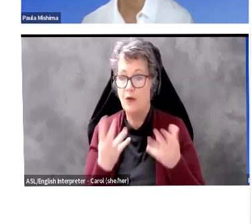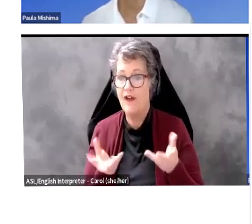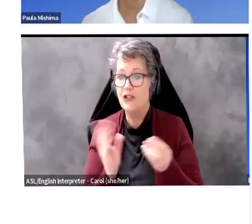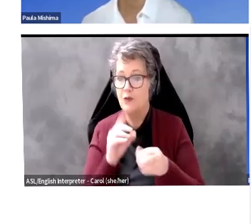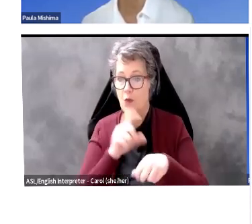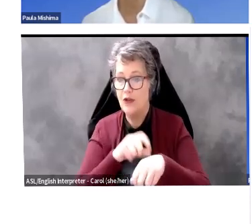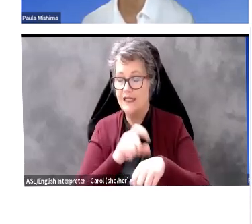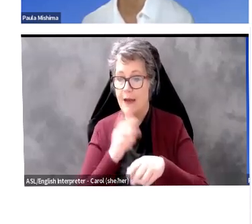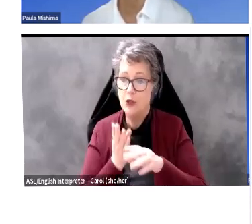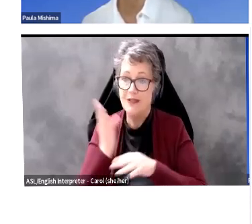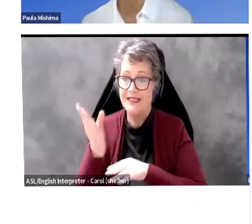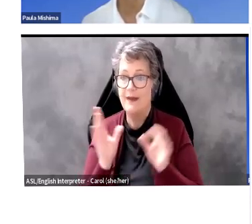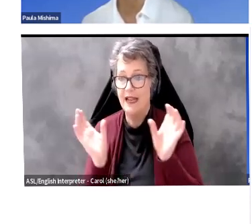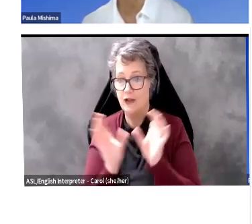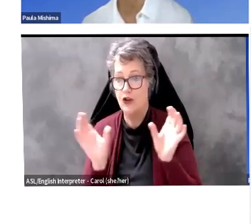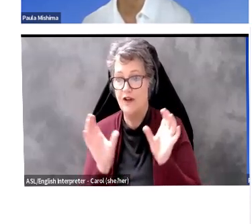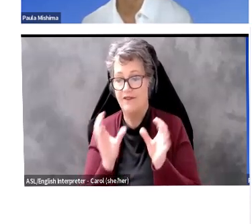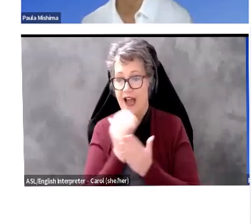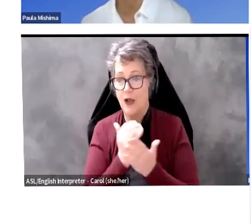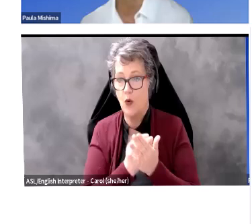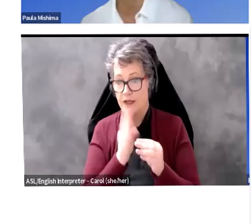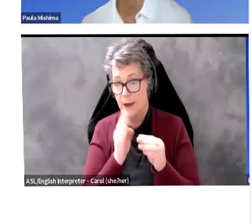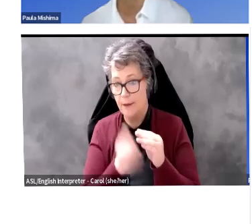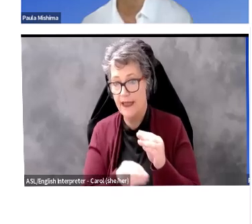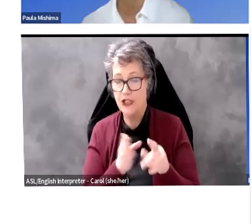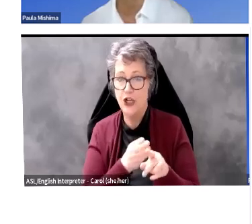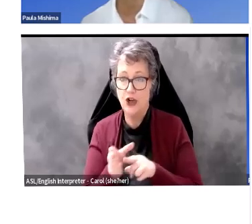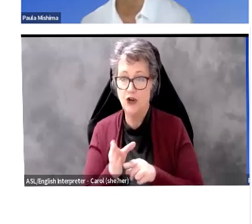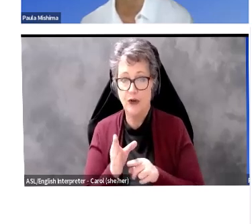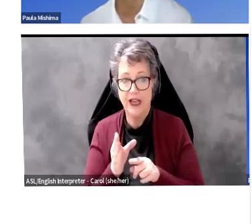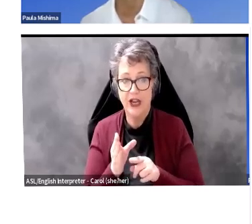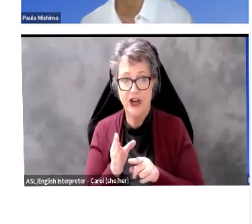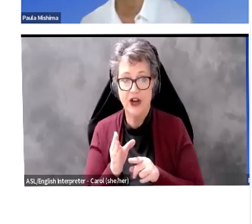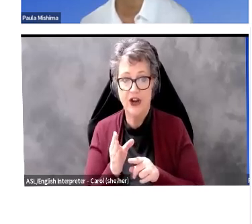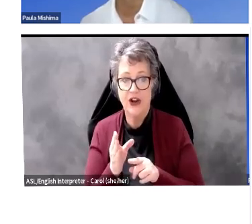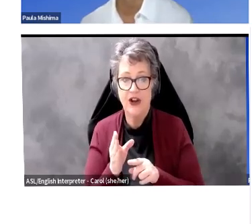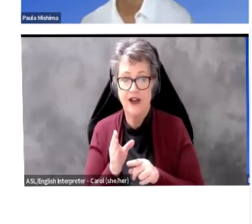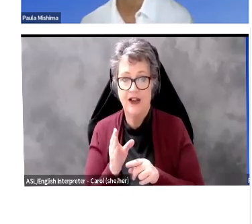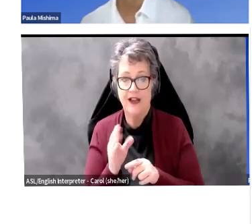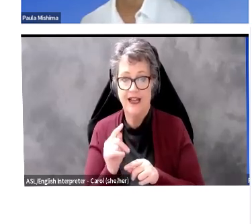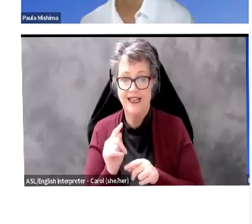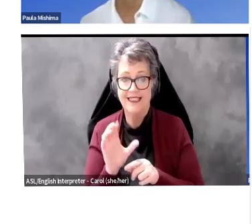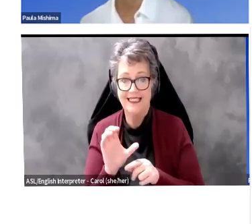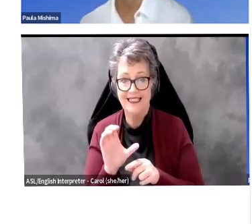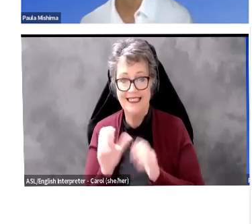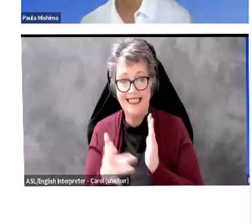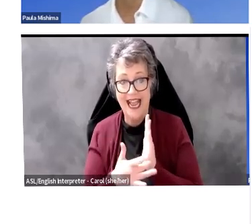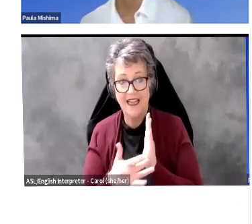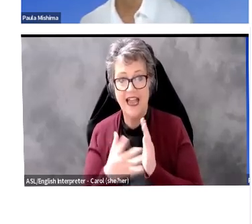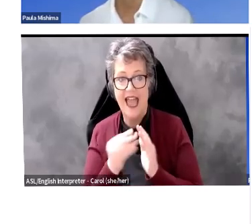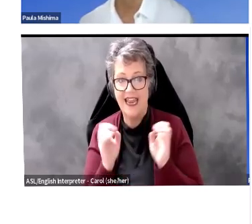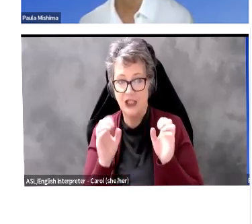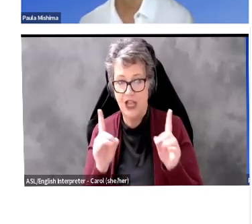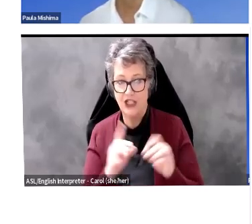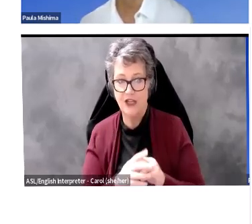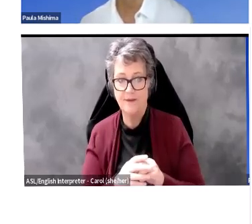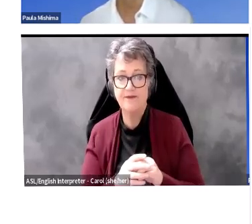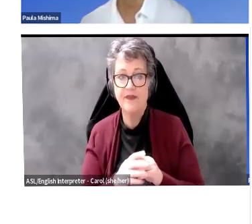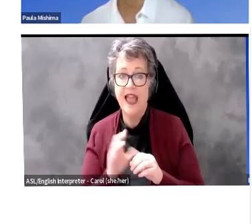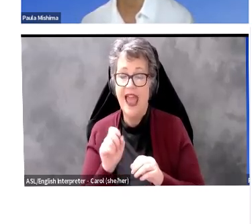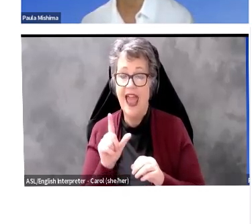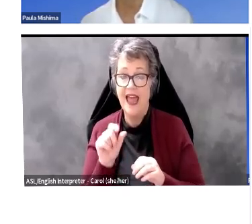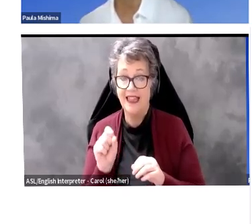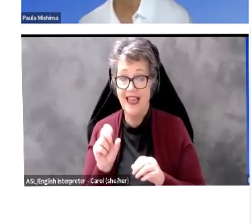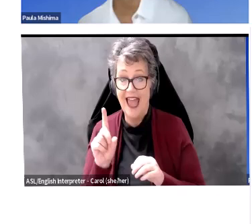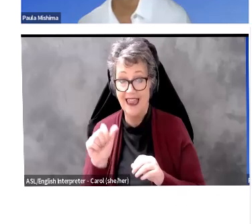more time to submit and certify course completion, career tech, and your work-based learning data. It provides LEAs